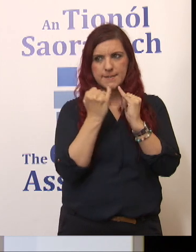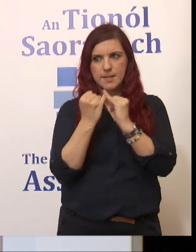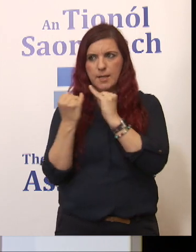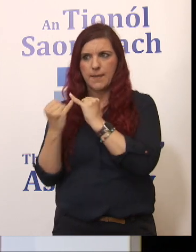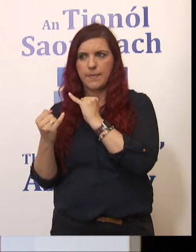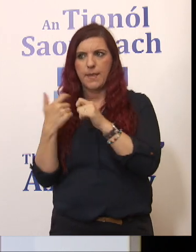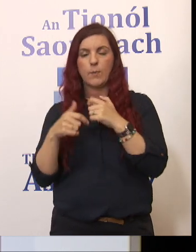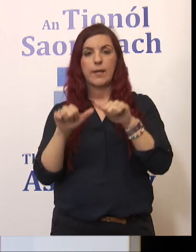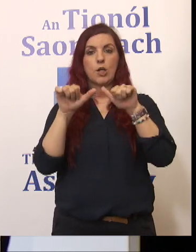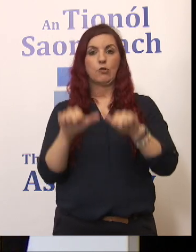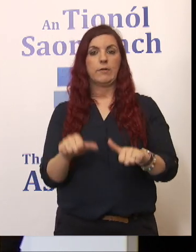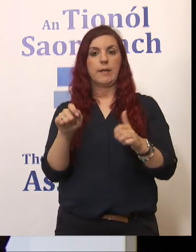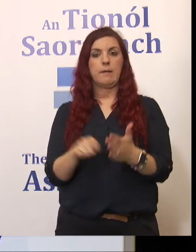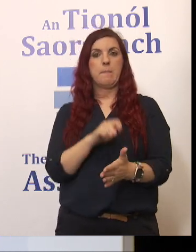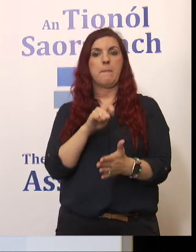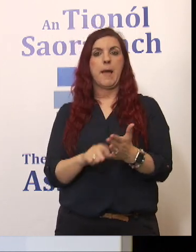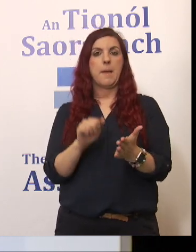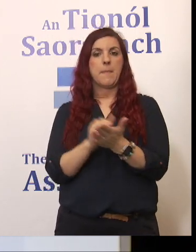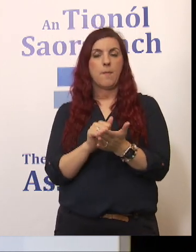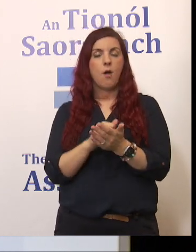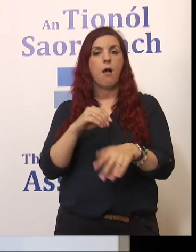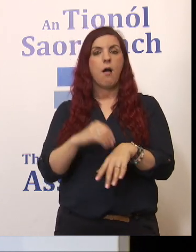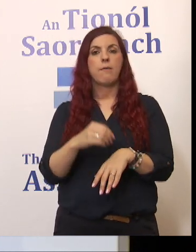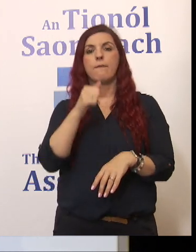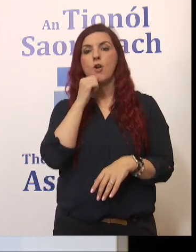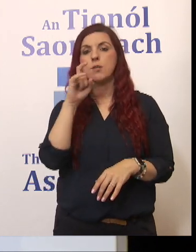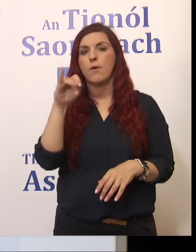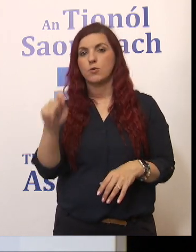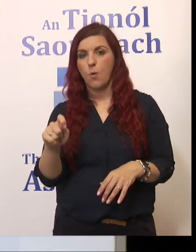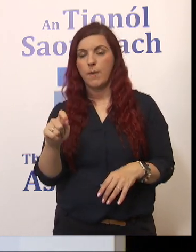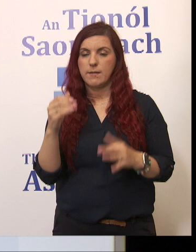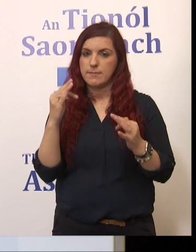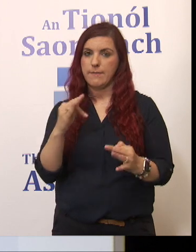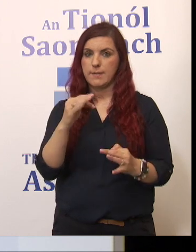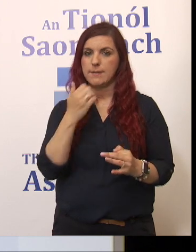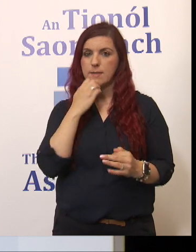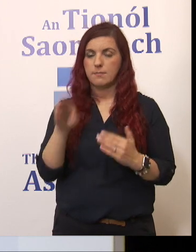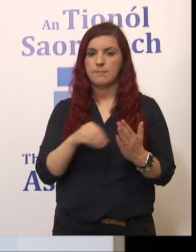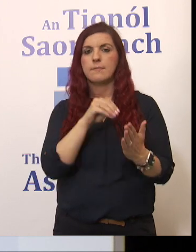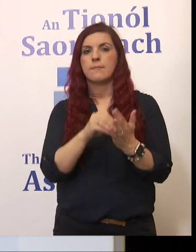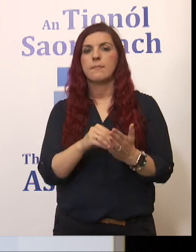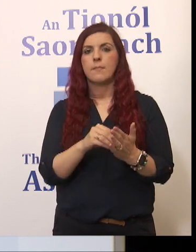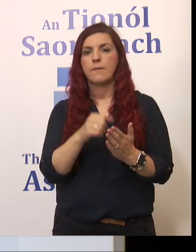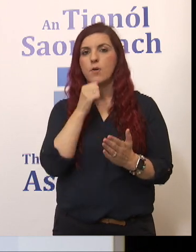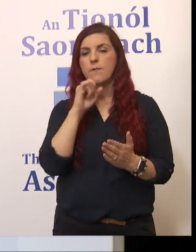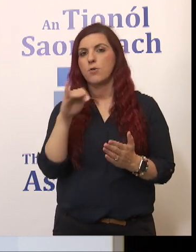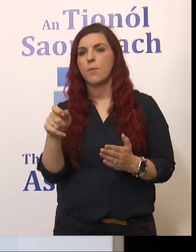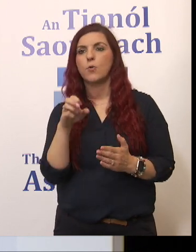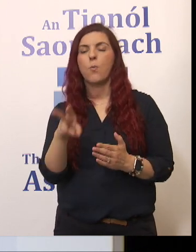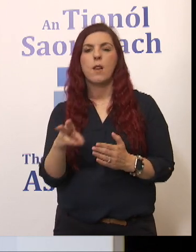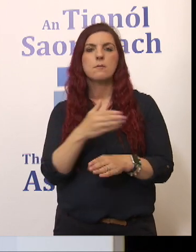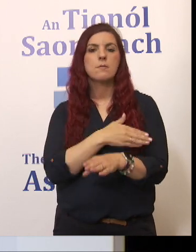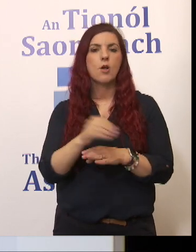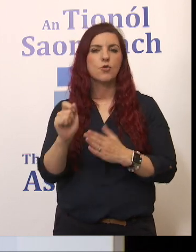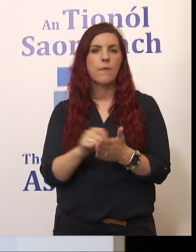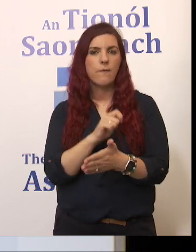ballot paper that when we come back on the 1st of October, and that's the date definitely in the diary, you will commence your voting and you will agree